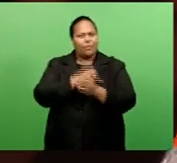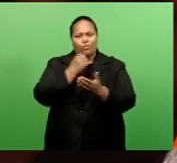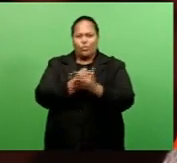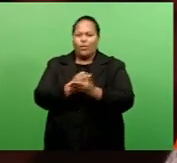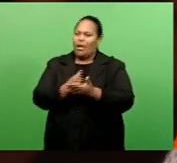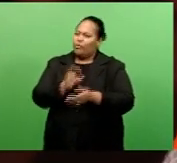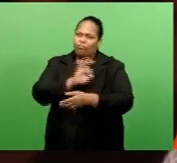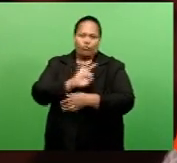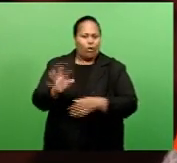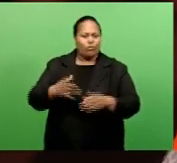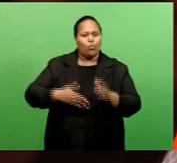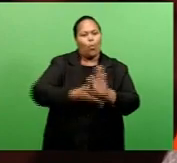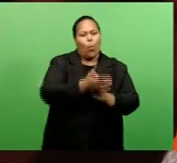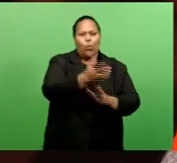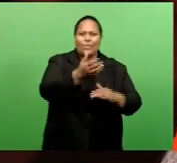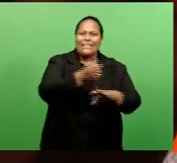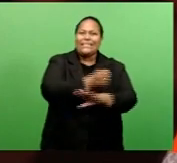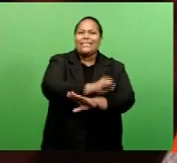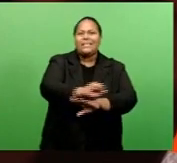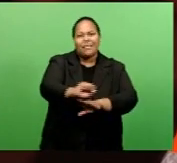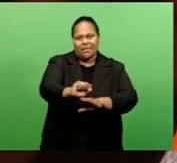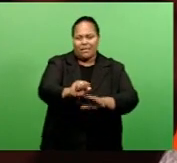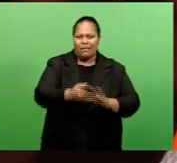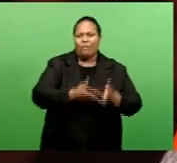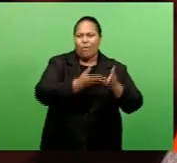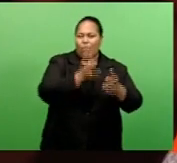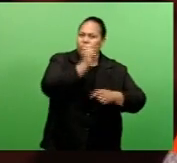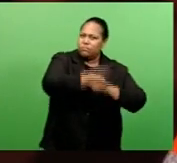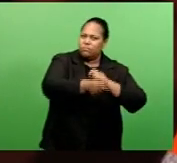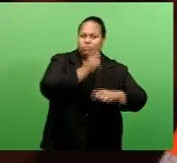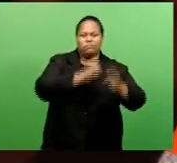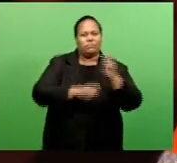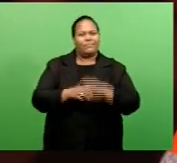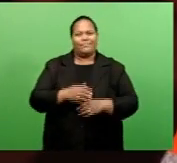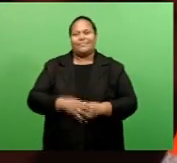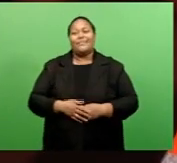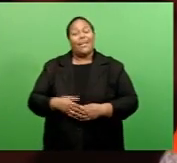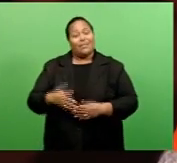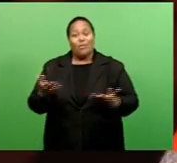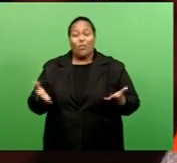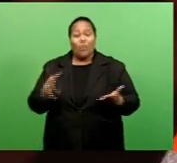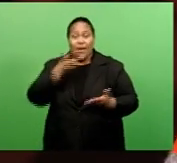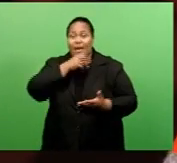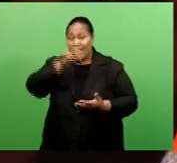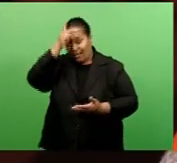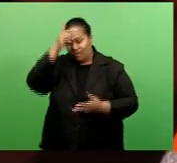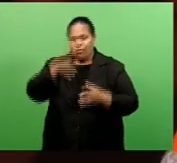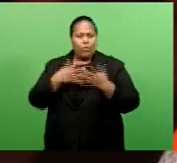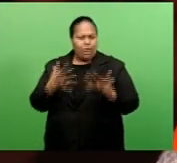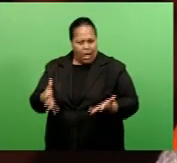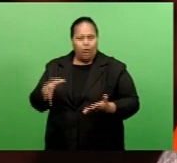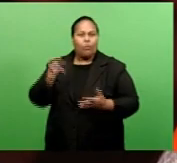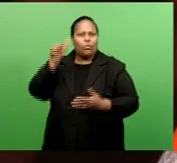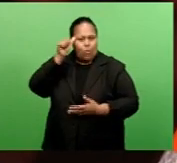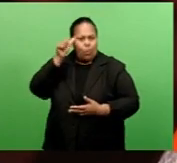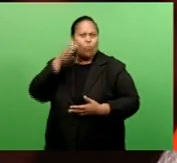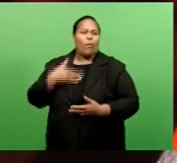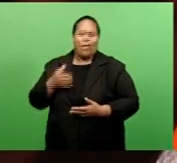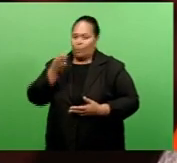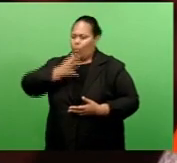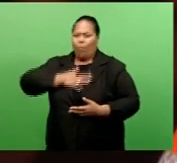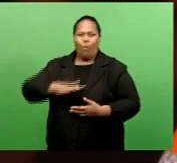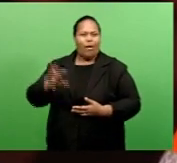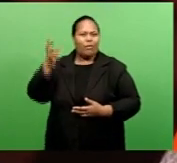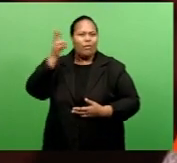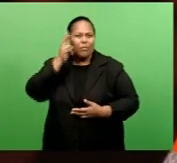at sea. Now, Teva disaster preparedness is something my Tawus from Kandavo are renowned for, as they do not want a repeat of